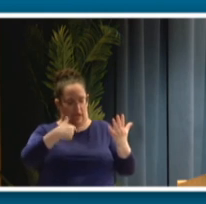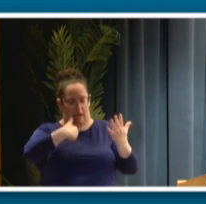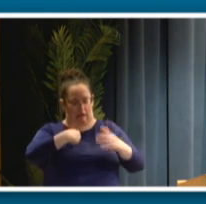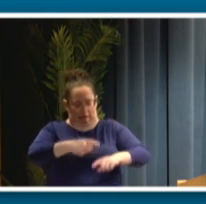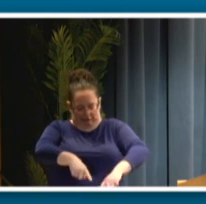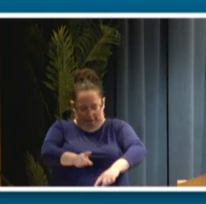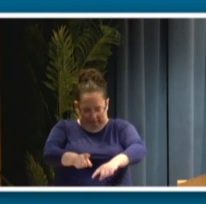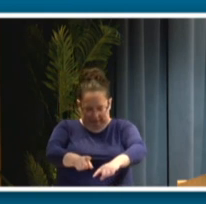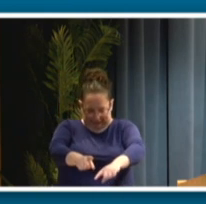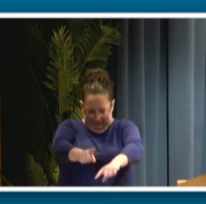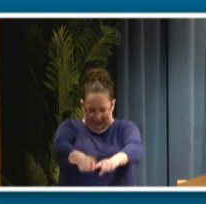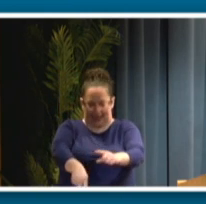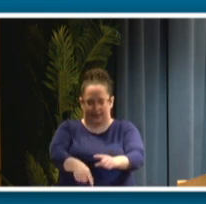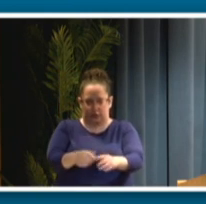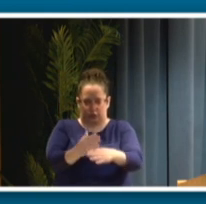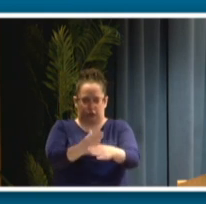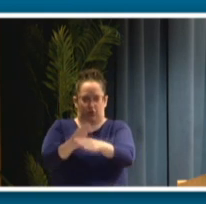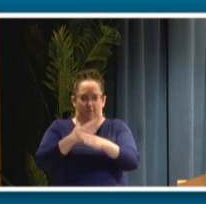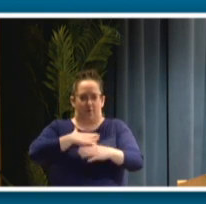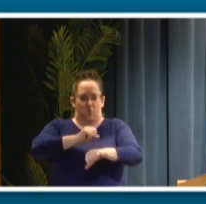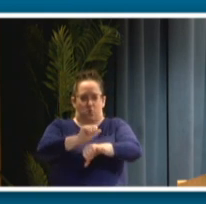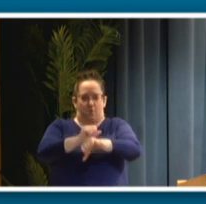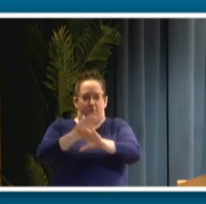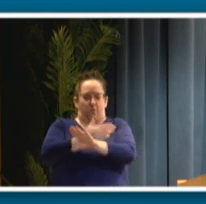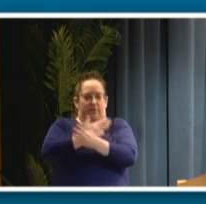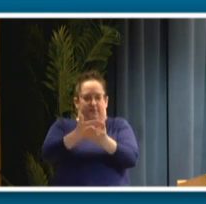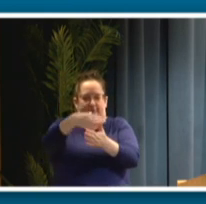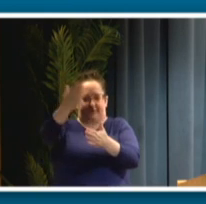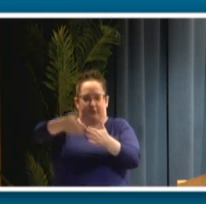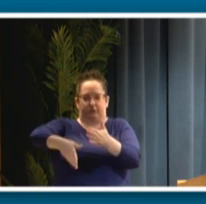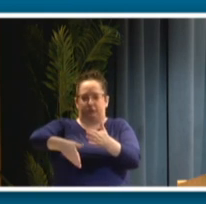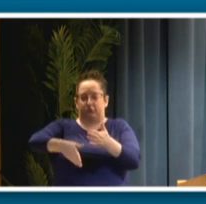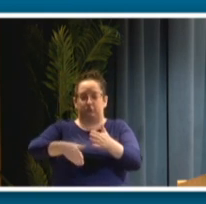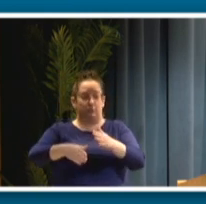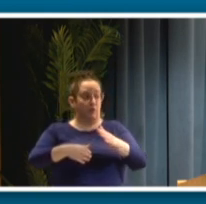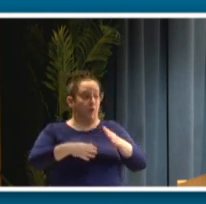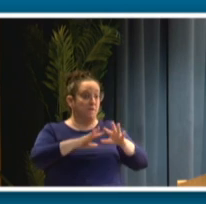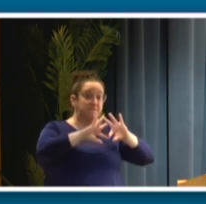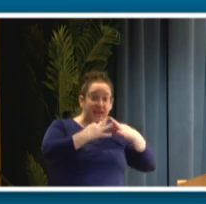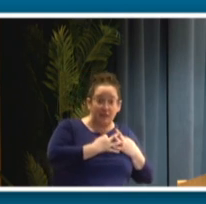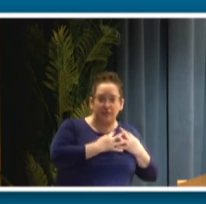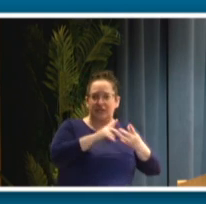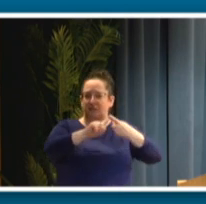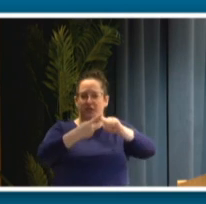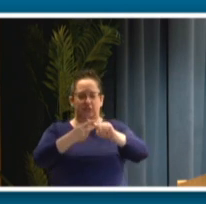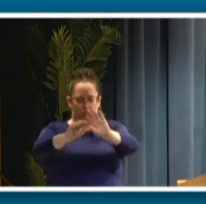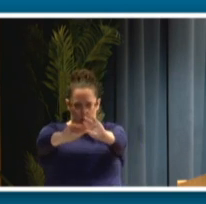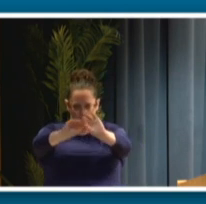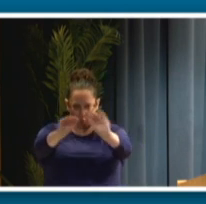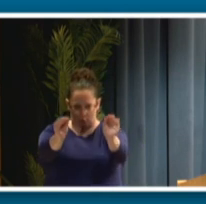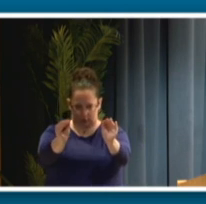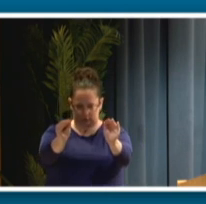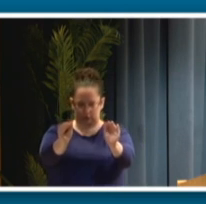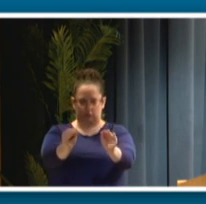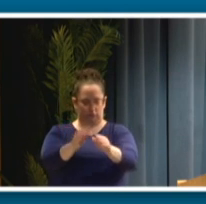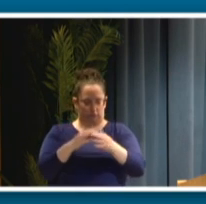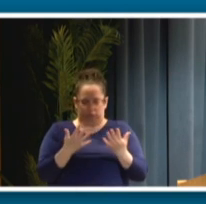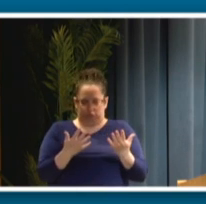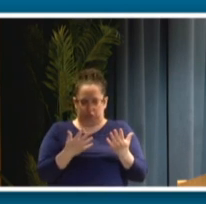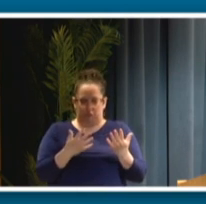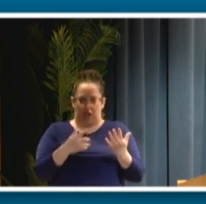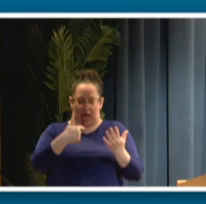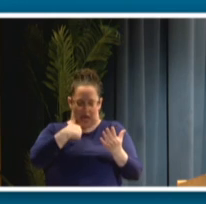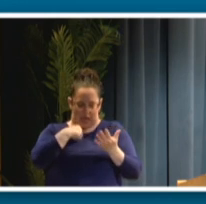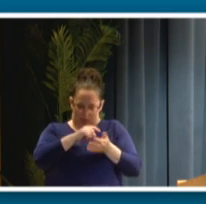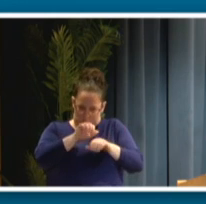it's done. And that's honest. Like, nobody sees my work. No one. No loved one, no friend. Nobody sees my work until it's done. I turn